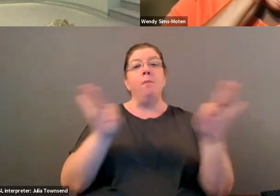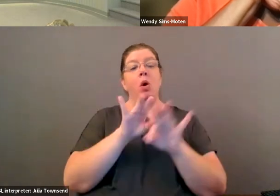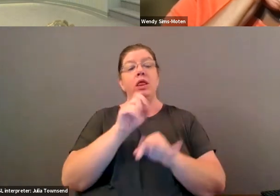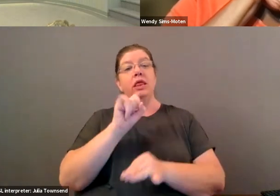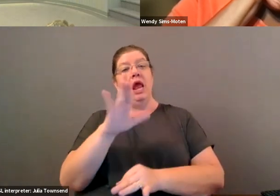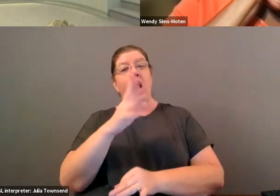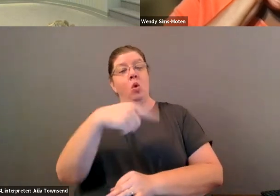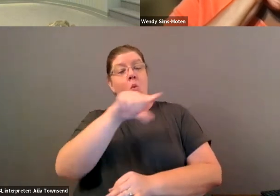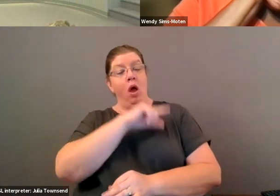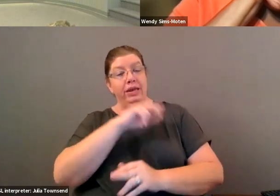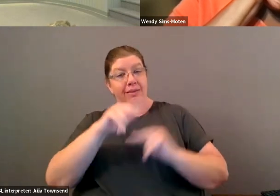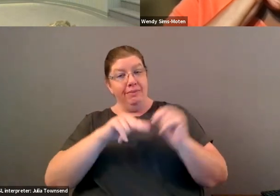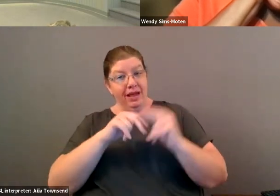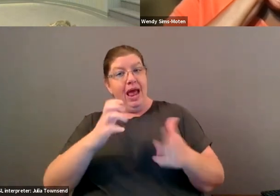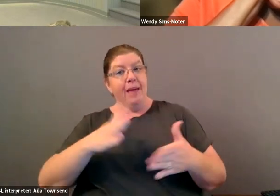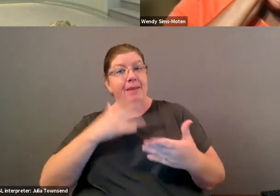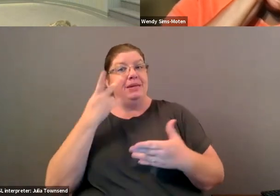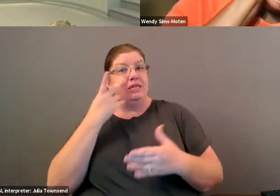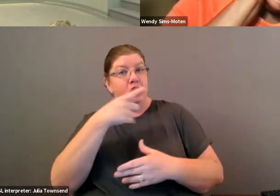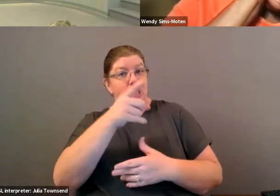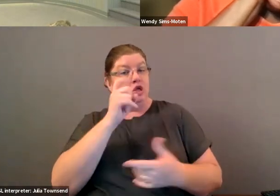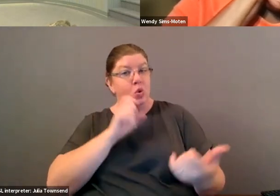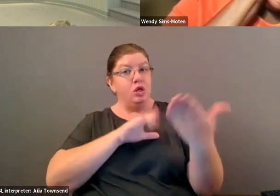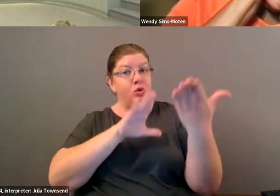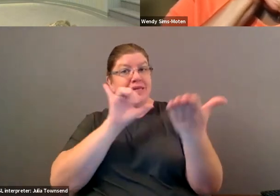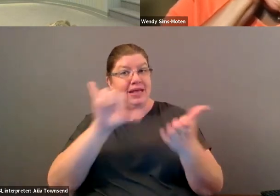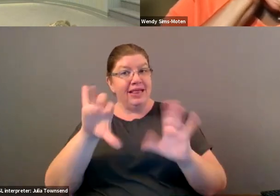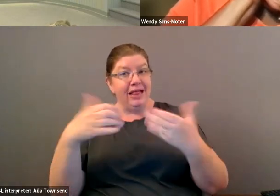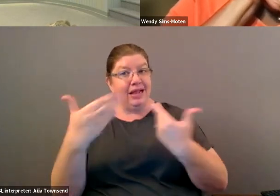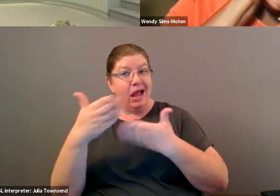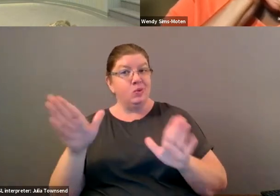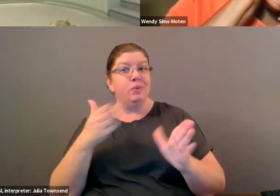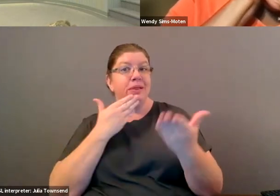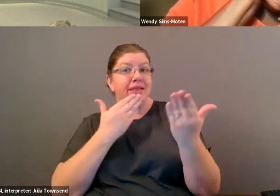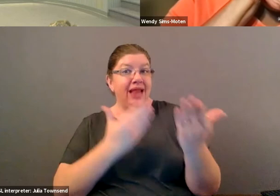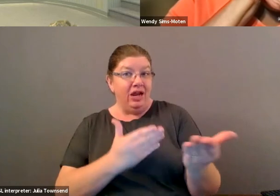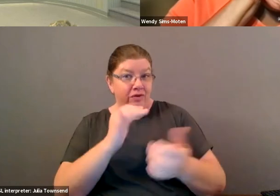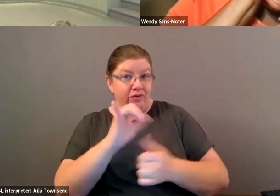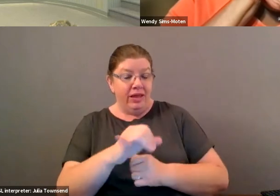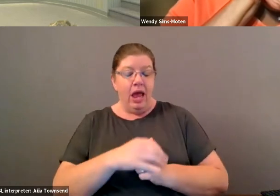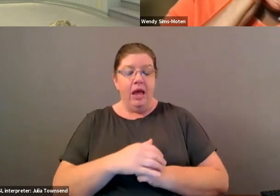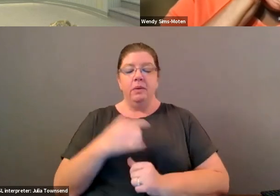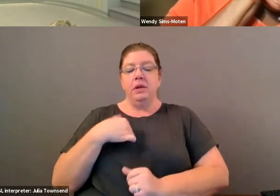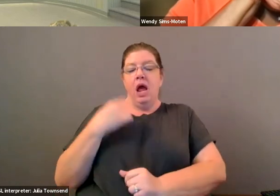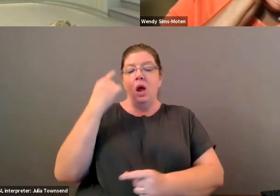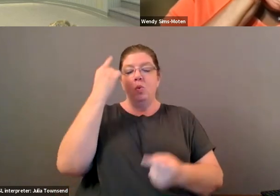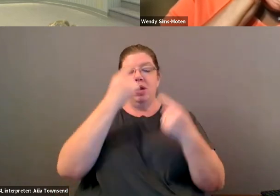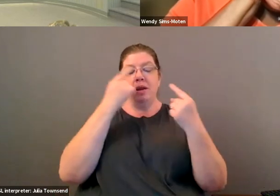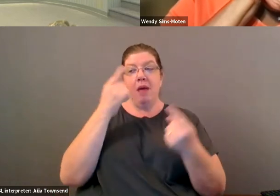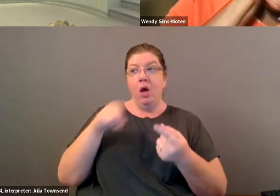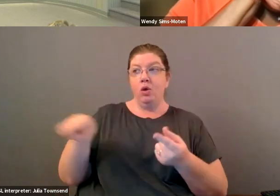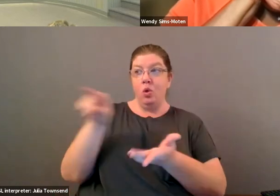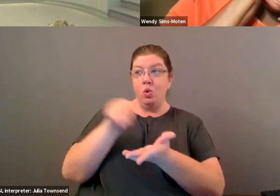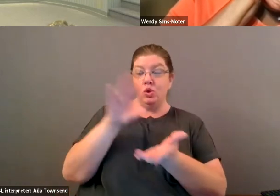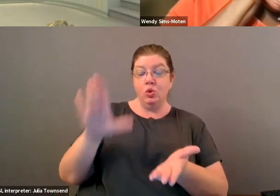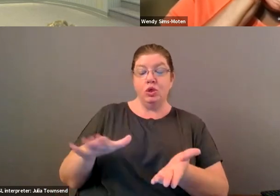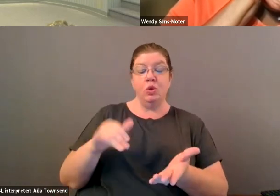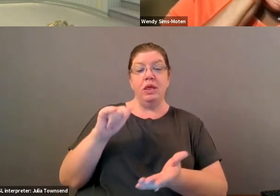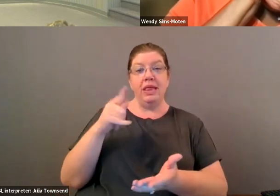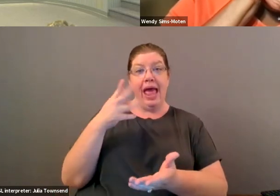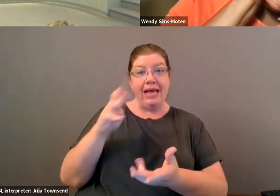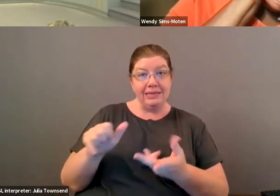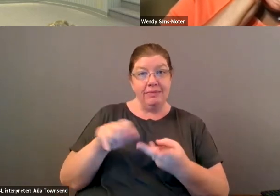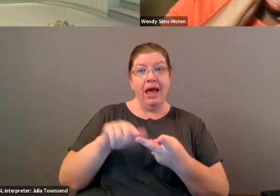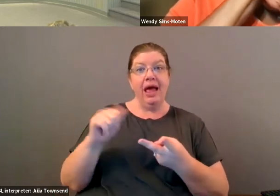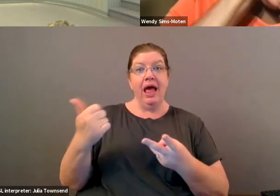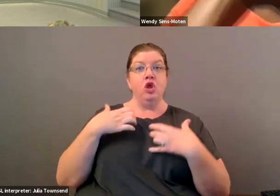see that you guys are addressing this matter in the classrooms. Thank you. I just wonder about students with asthma and other respiratory issues for whom